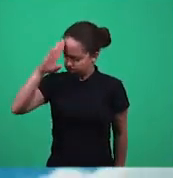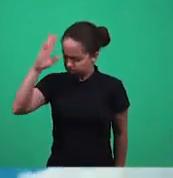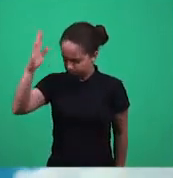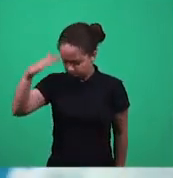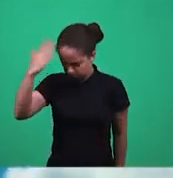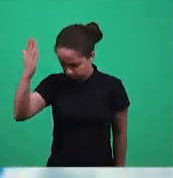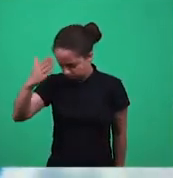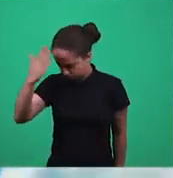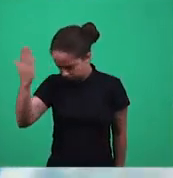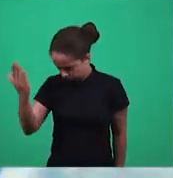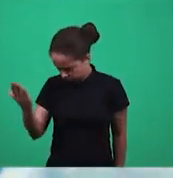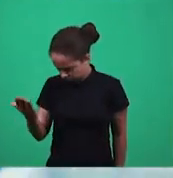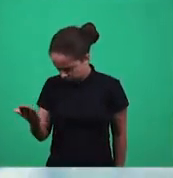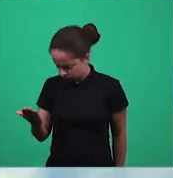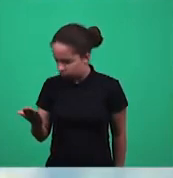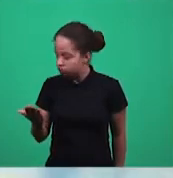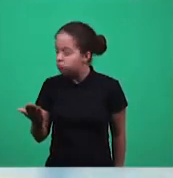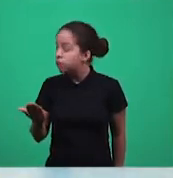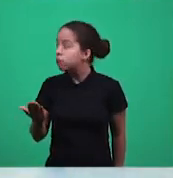And Savior,